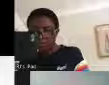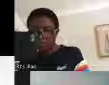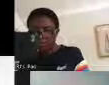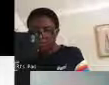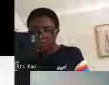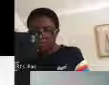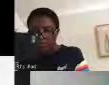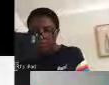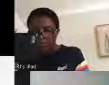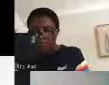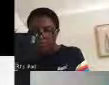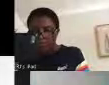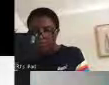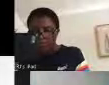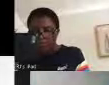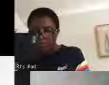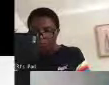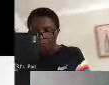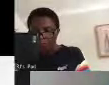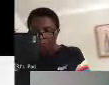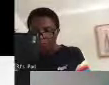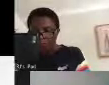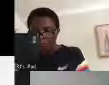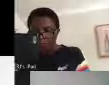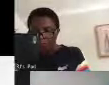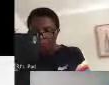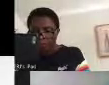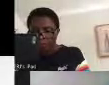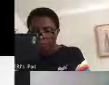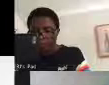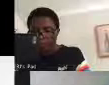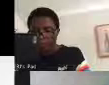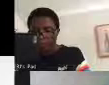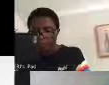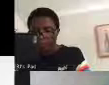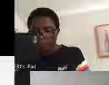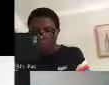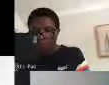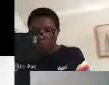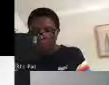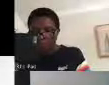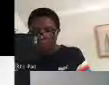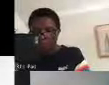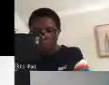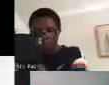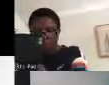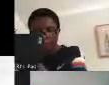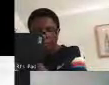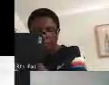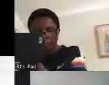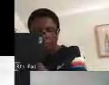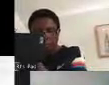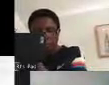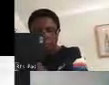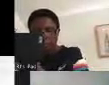And I know that most people who are coming online already know about learning disabilities. So I'm making